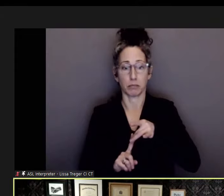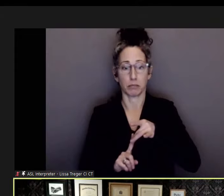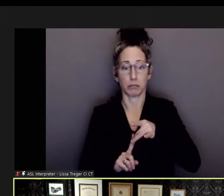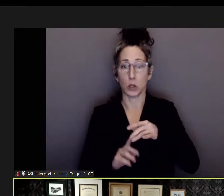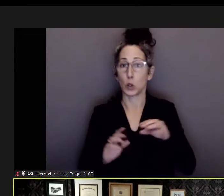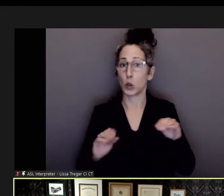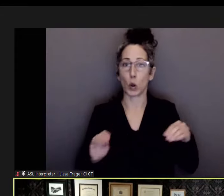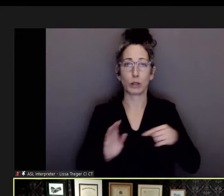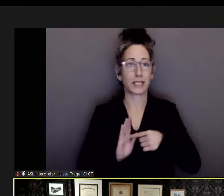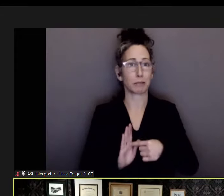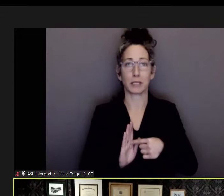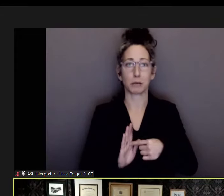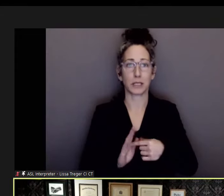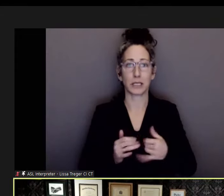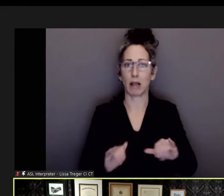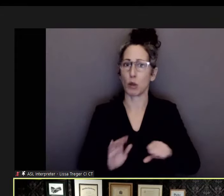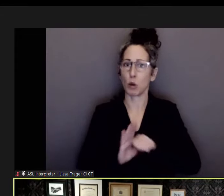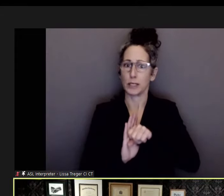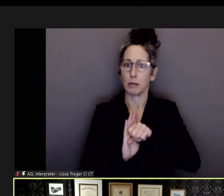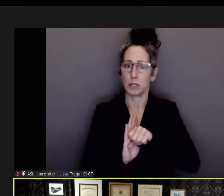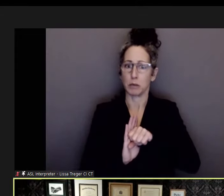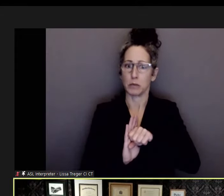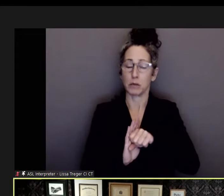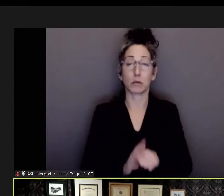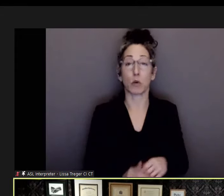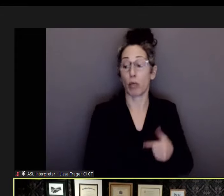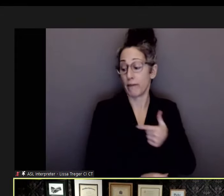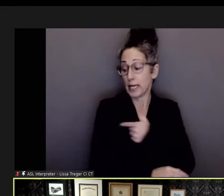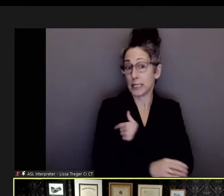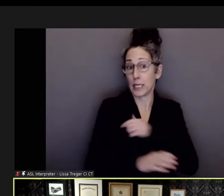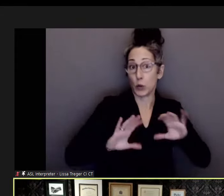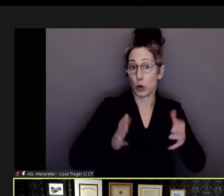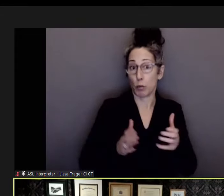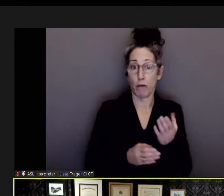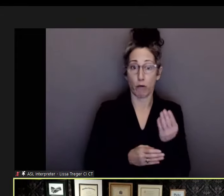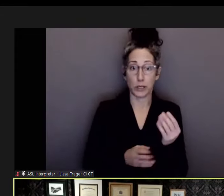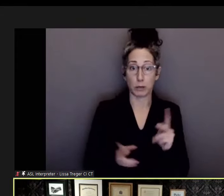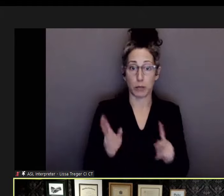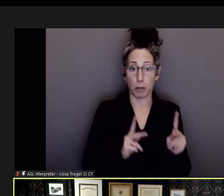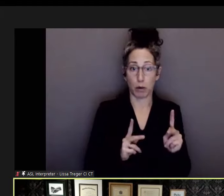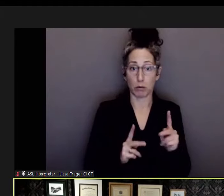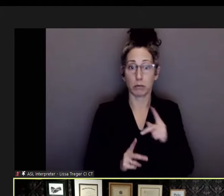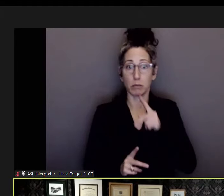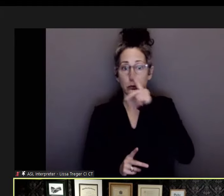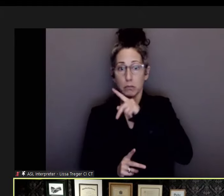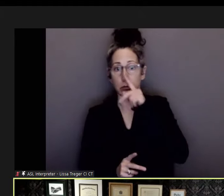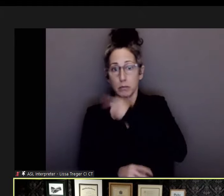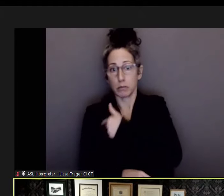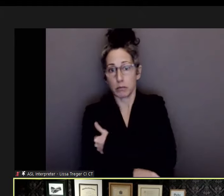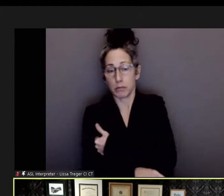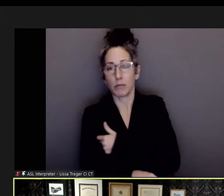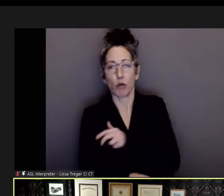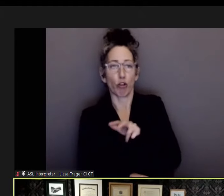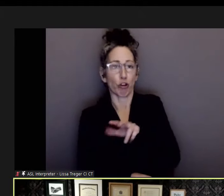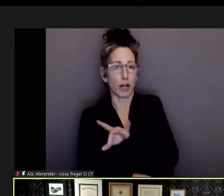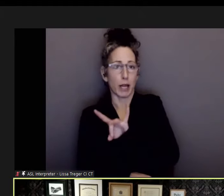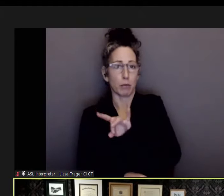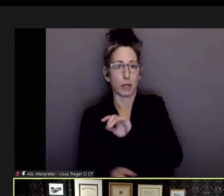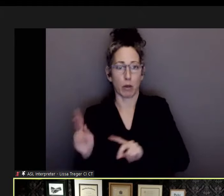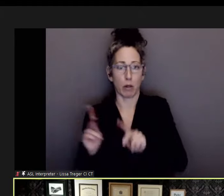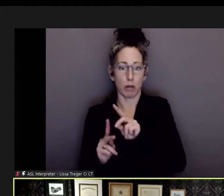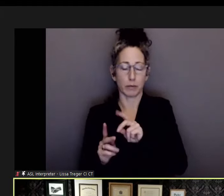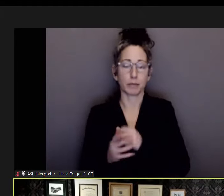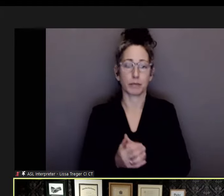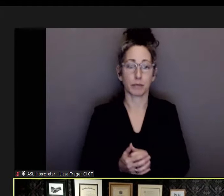dose. You can see that in the vaccine group, there were 14 people, and the placebo group was 38 people. Now, it's clearly lower in the